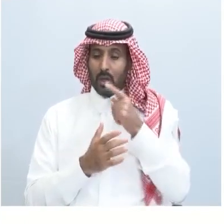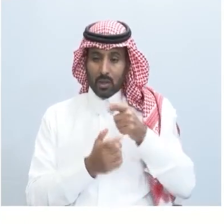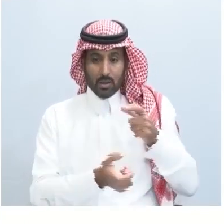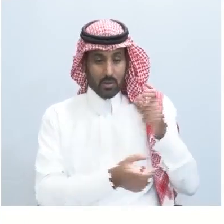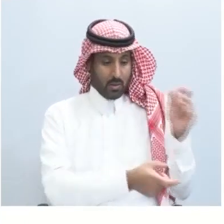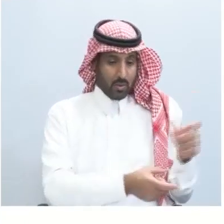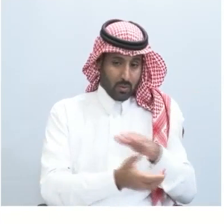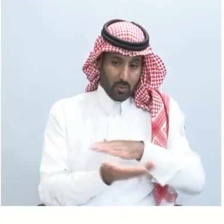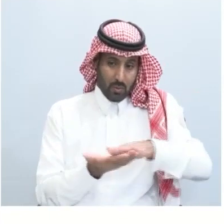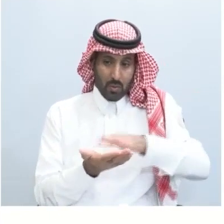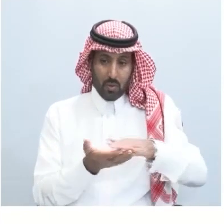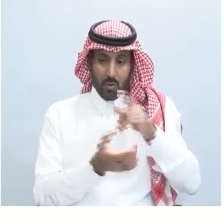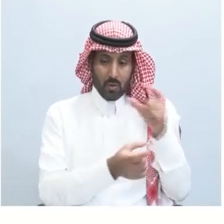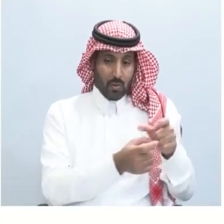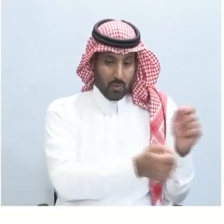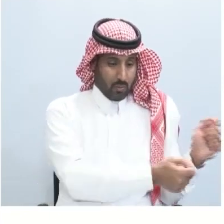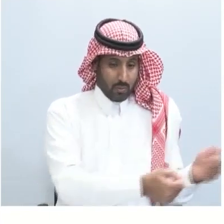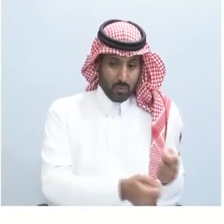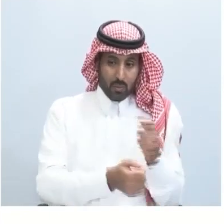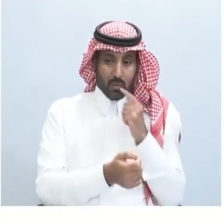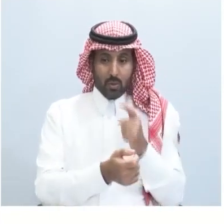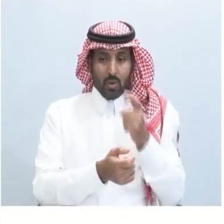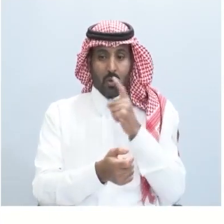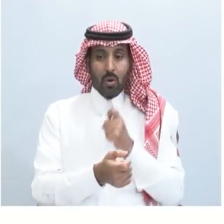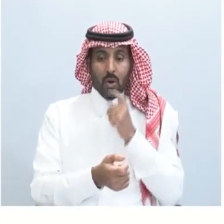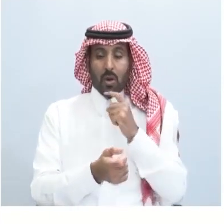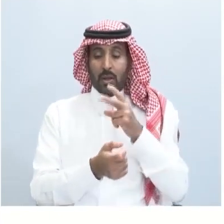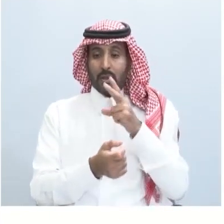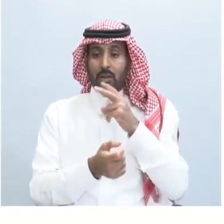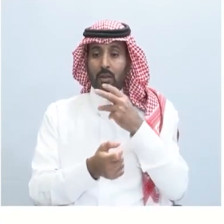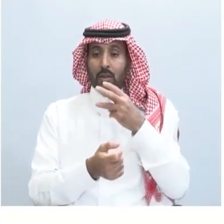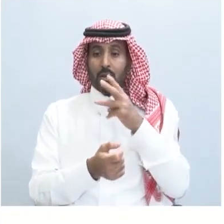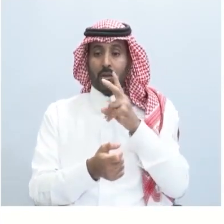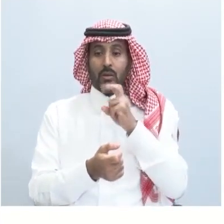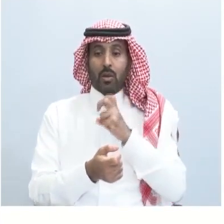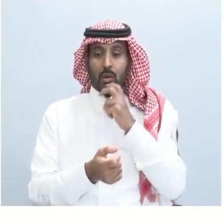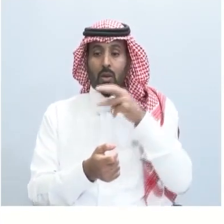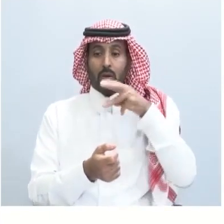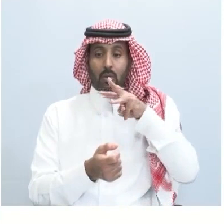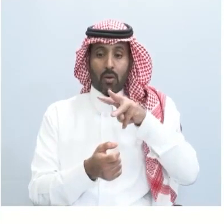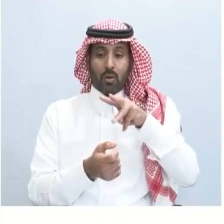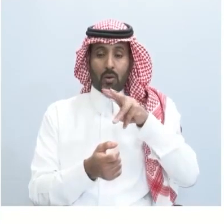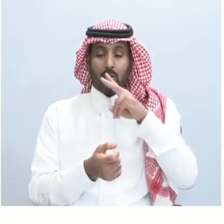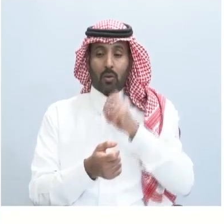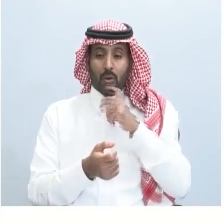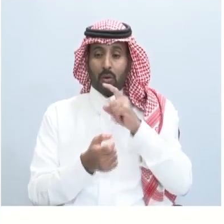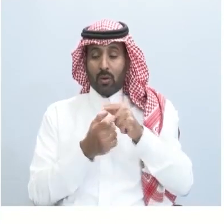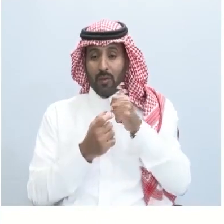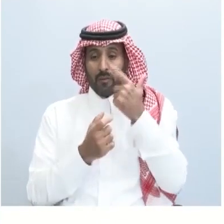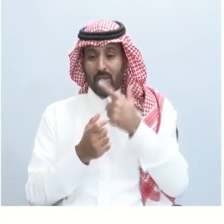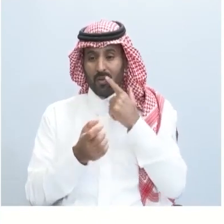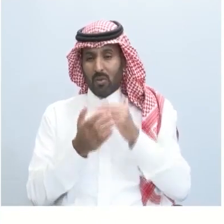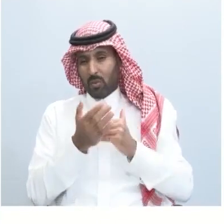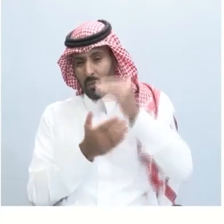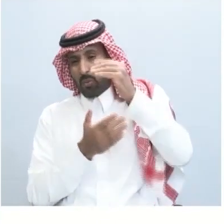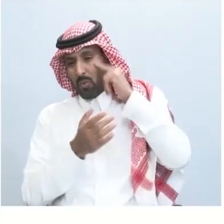is played on a rink that is 200 feet, 61 meters, long and 85 feet, 26 meters,